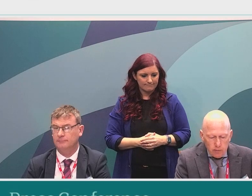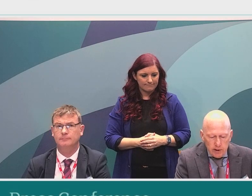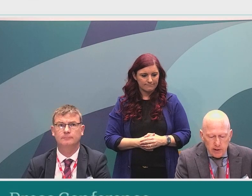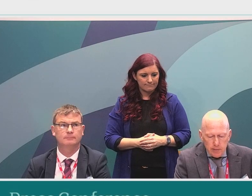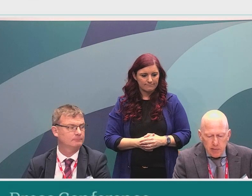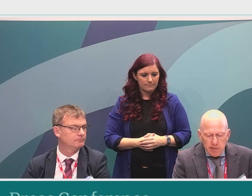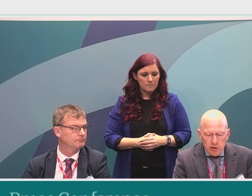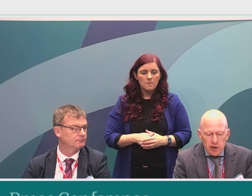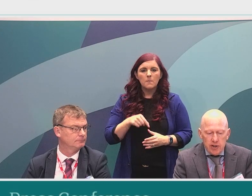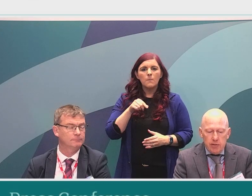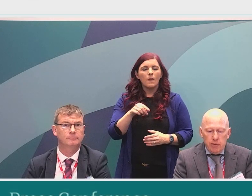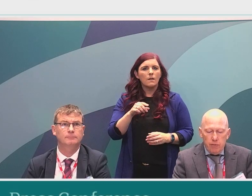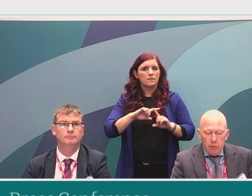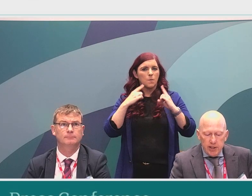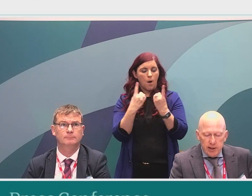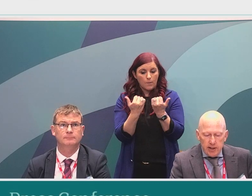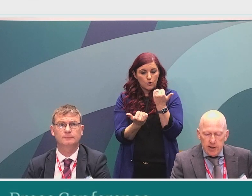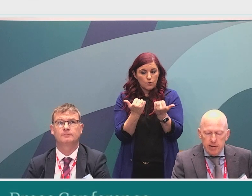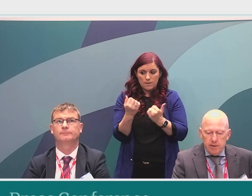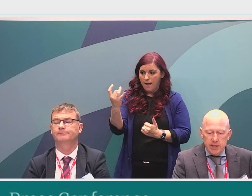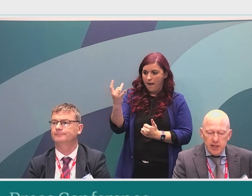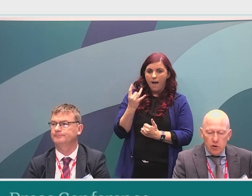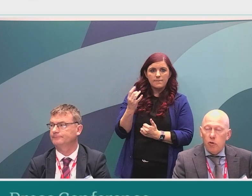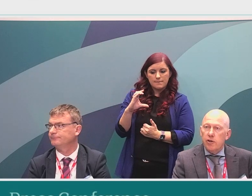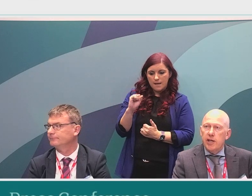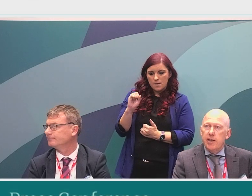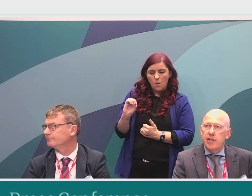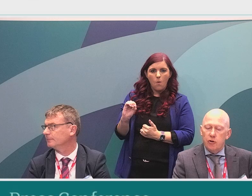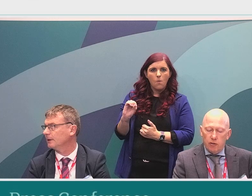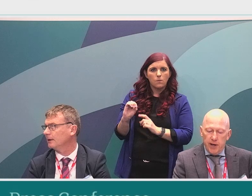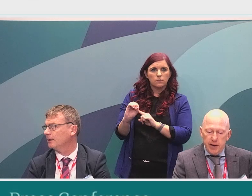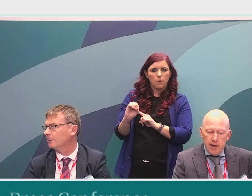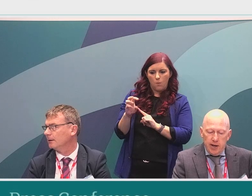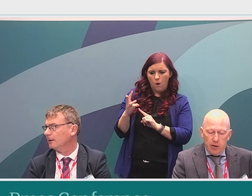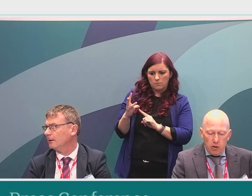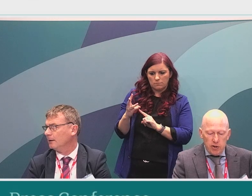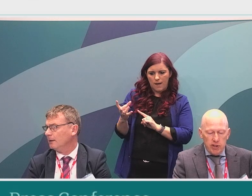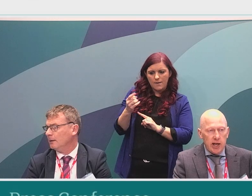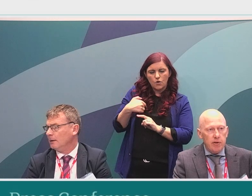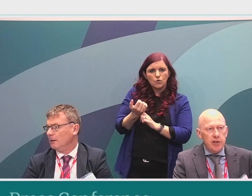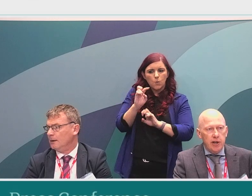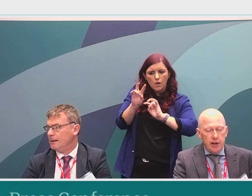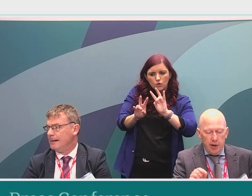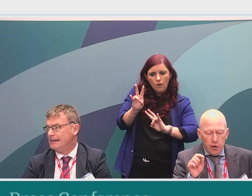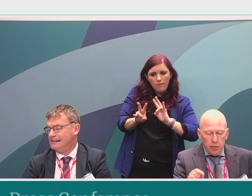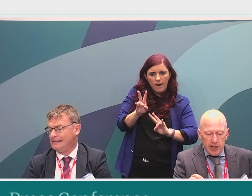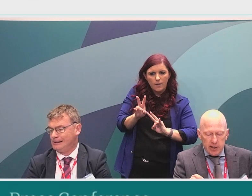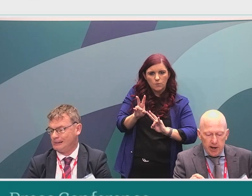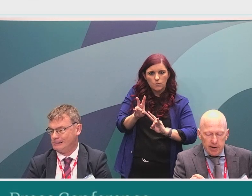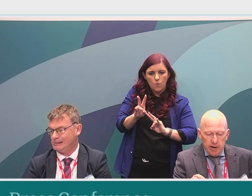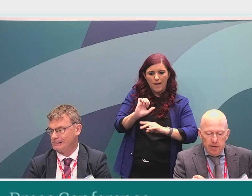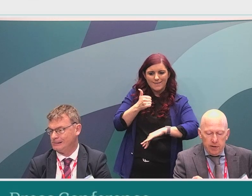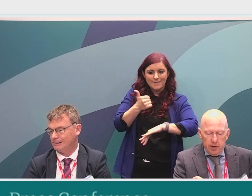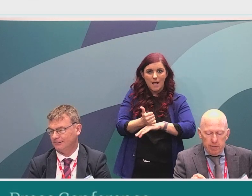So the Department of Justice requested that the CSO undertake this survey in order to establish a new